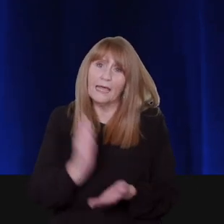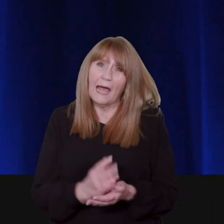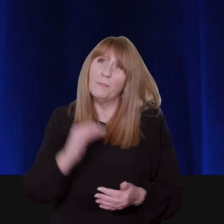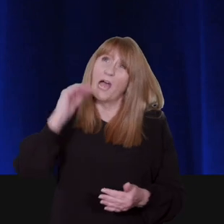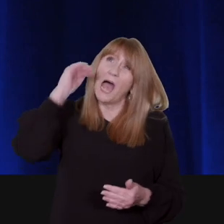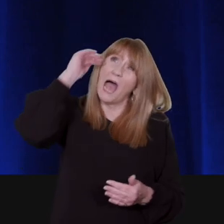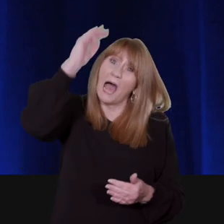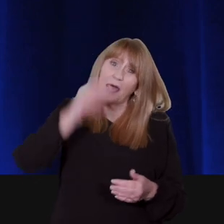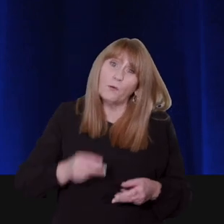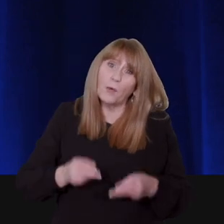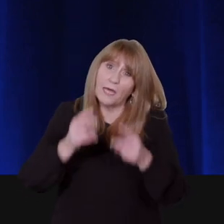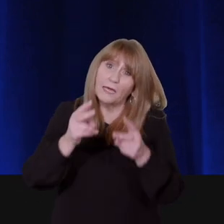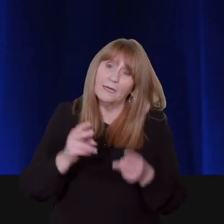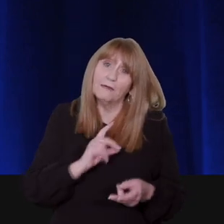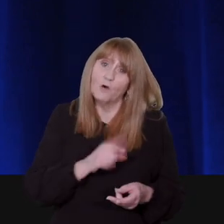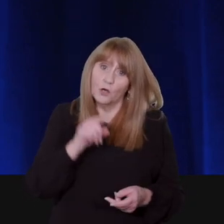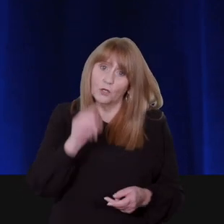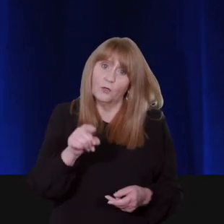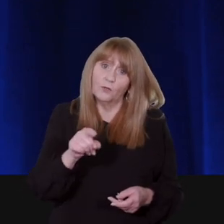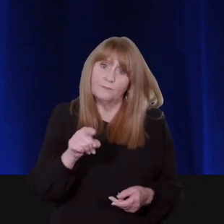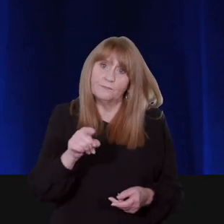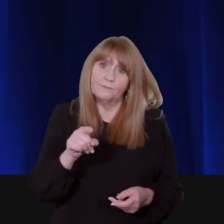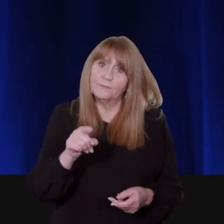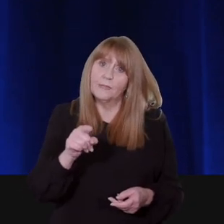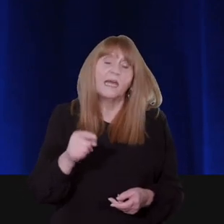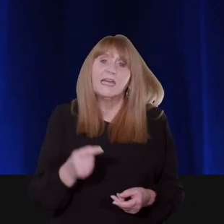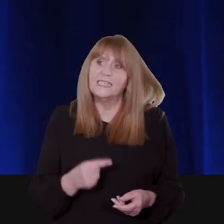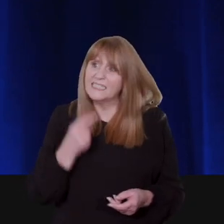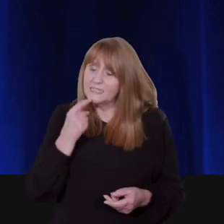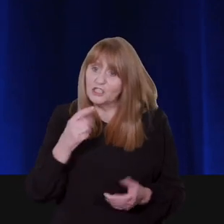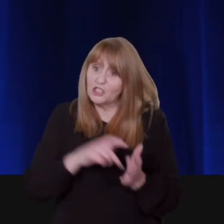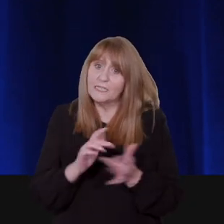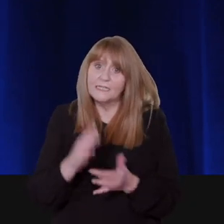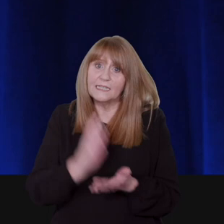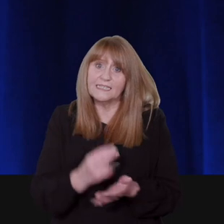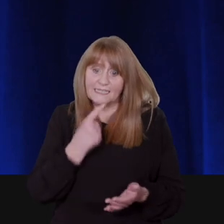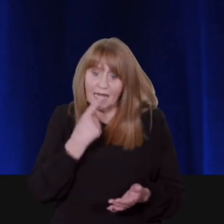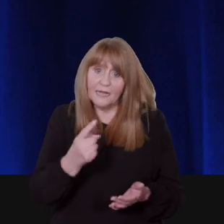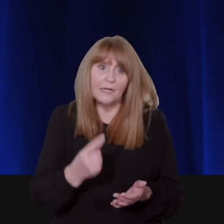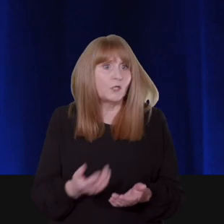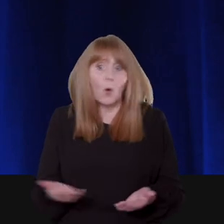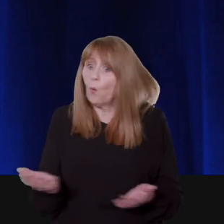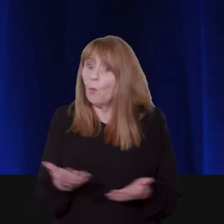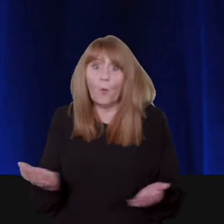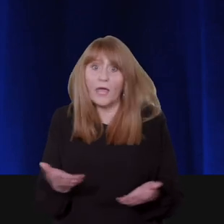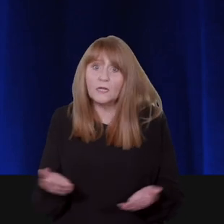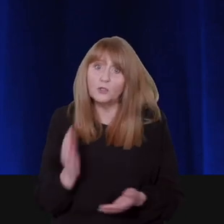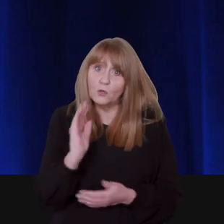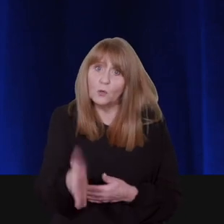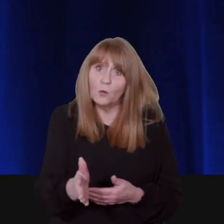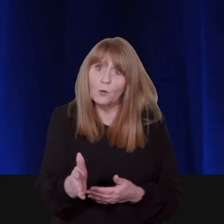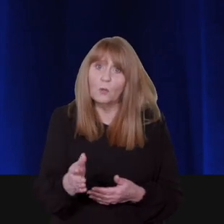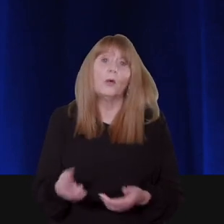not always and only just telling us where to go, but he's helping us to get there. He actually is the